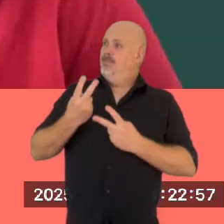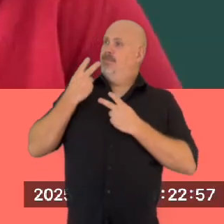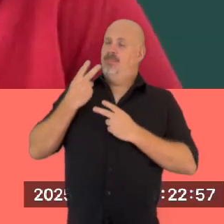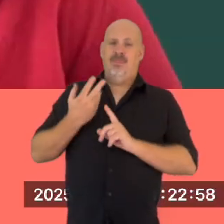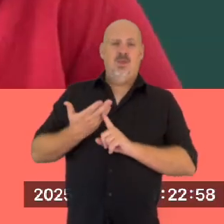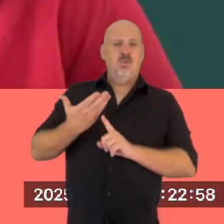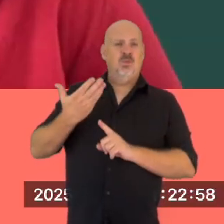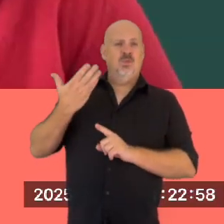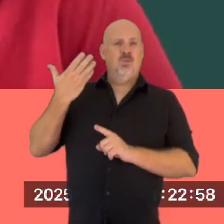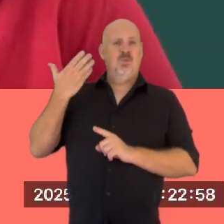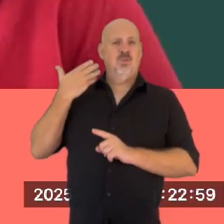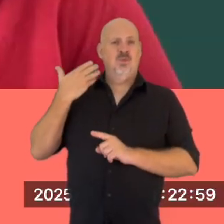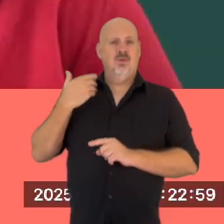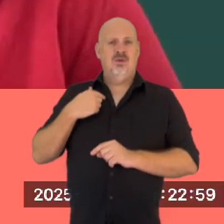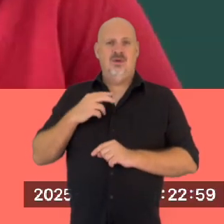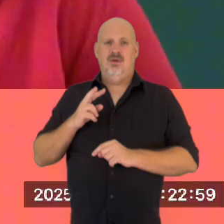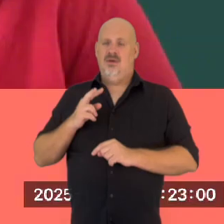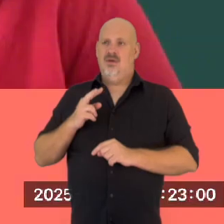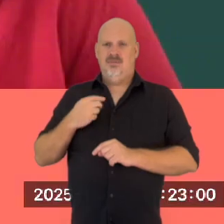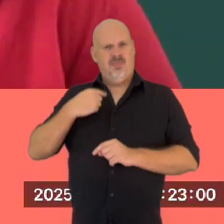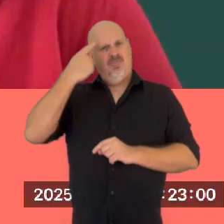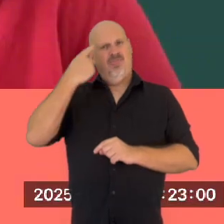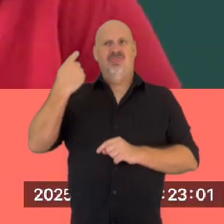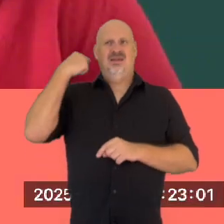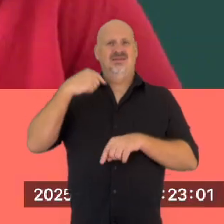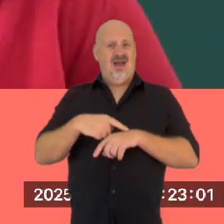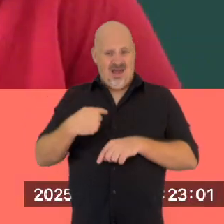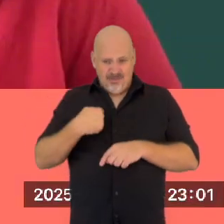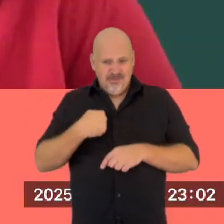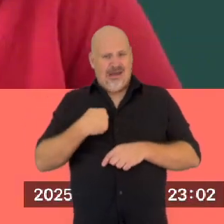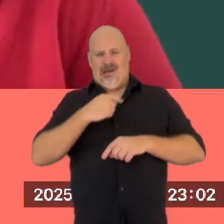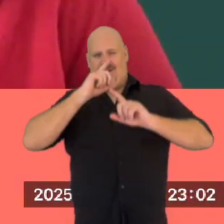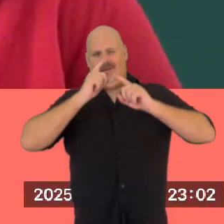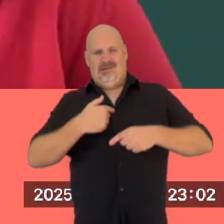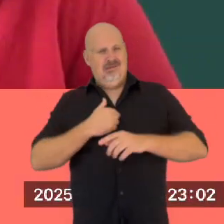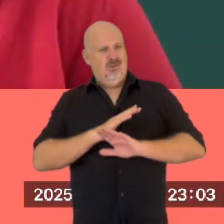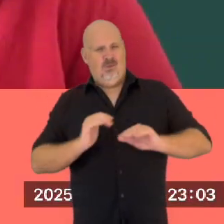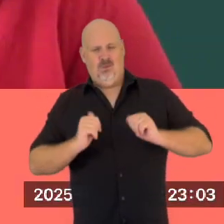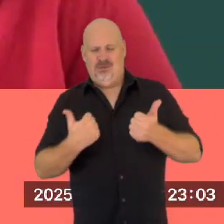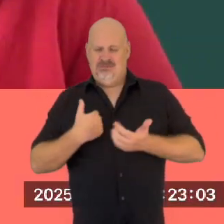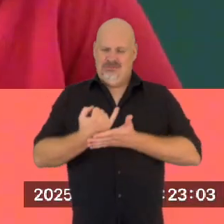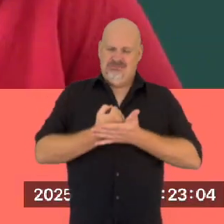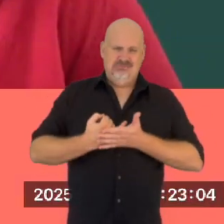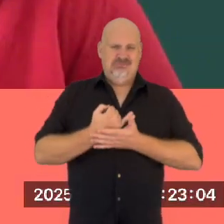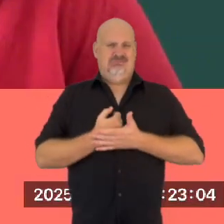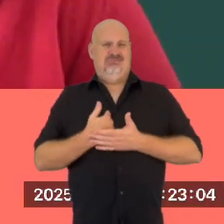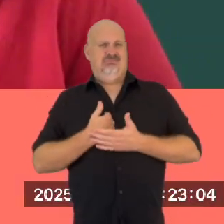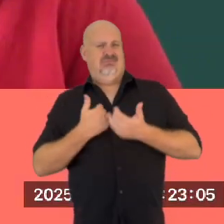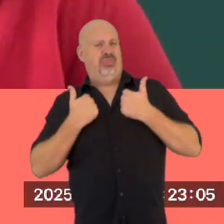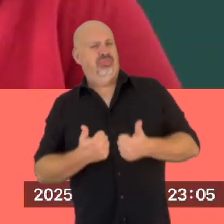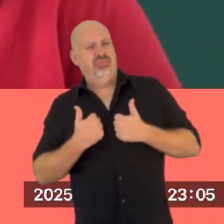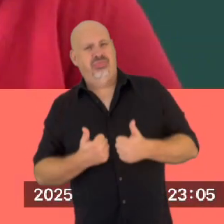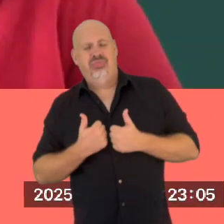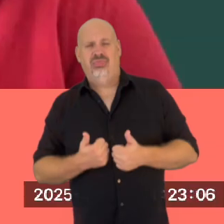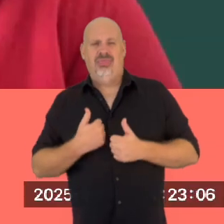personally, I look back on work that I've done a long time ago. At the time, I thought had no merit whatsoever, was